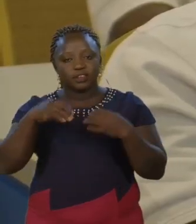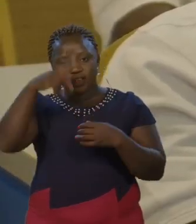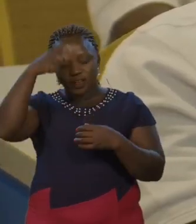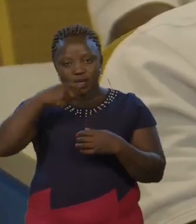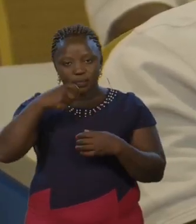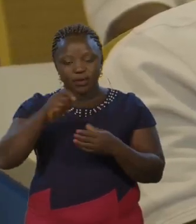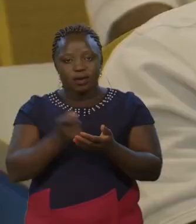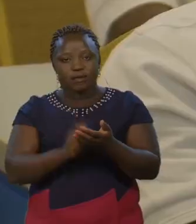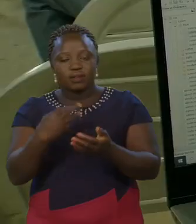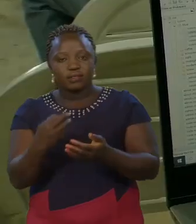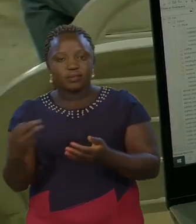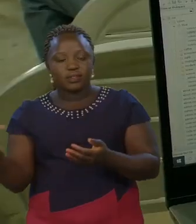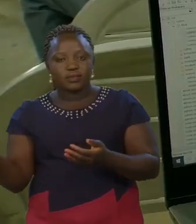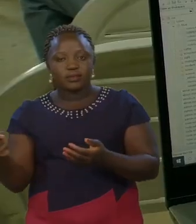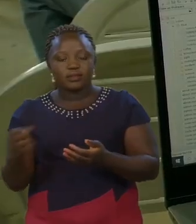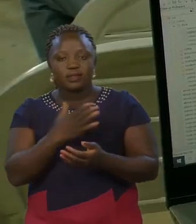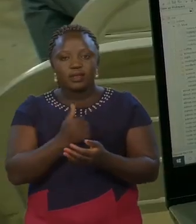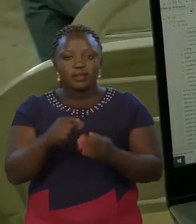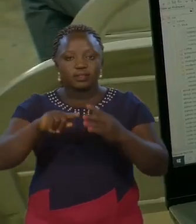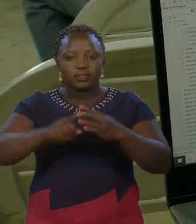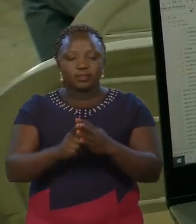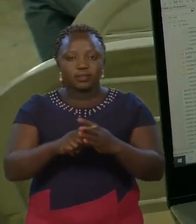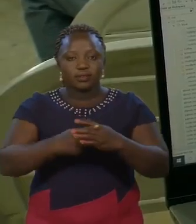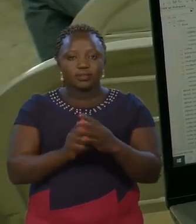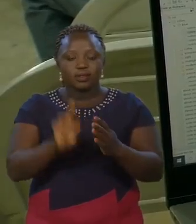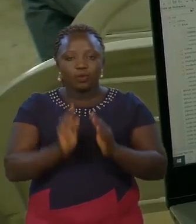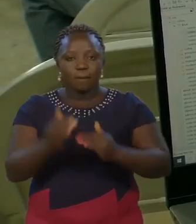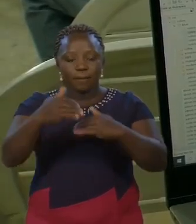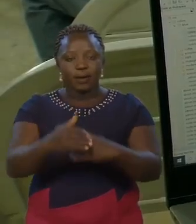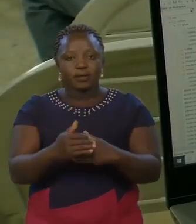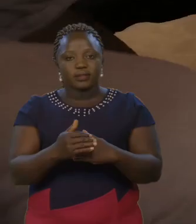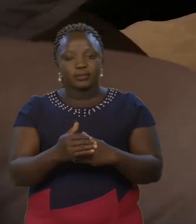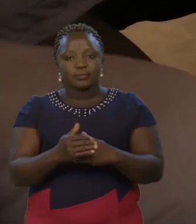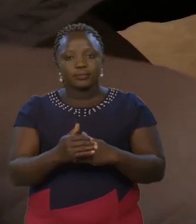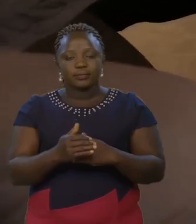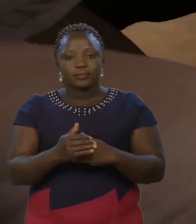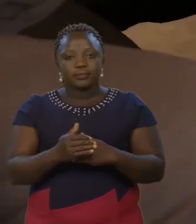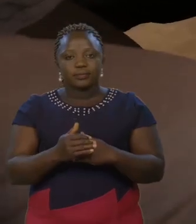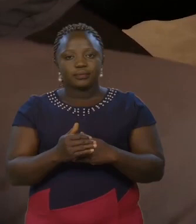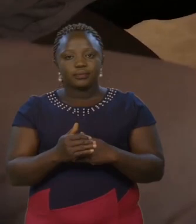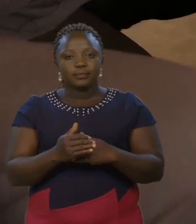and face caps, writing materials, and starter packs.